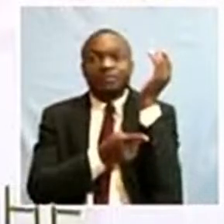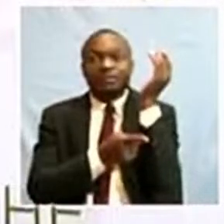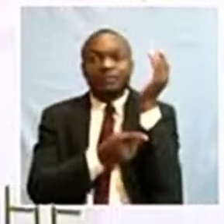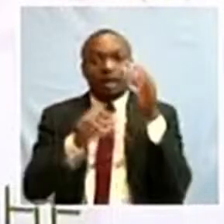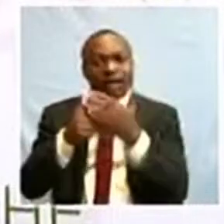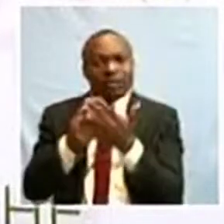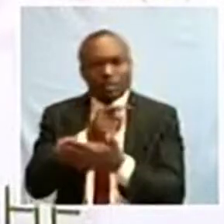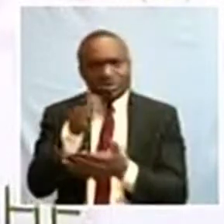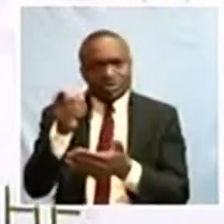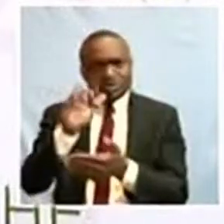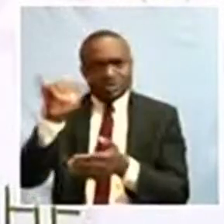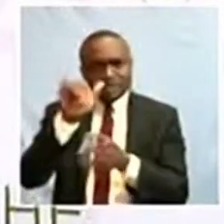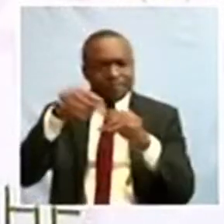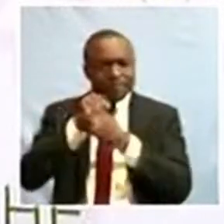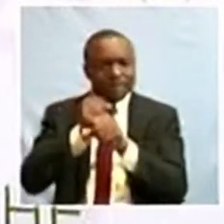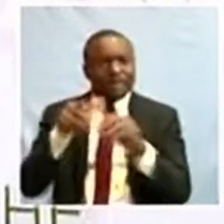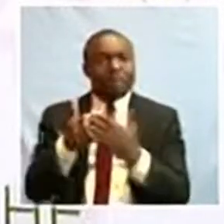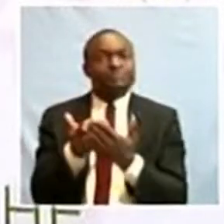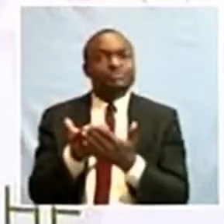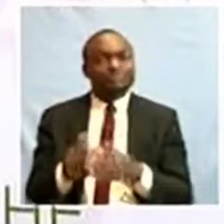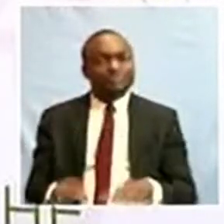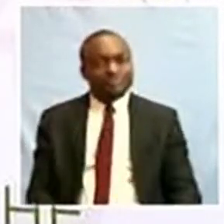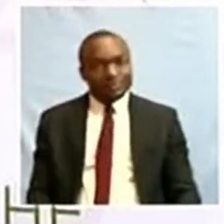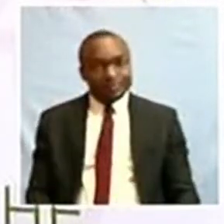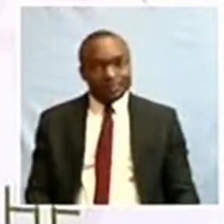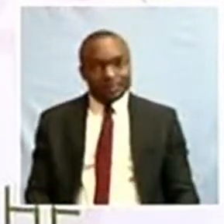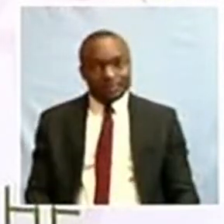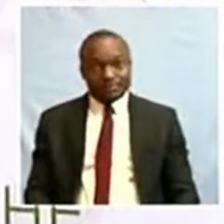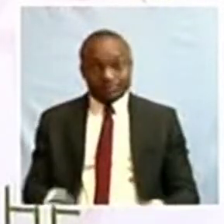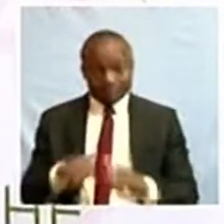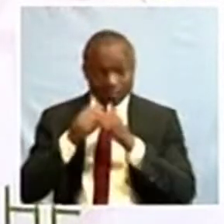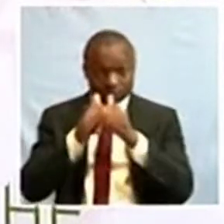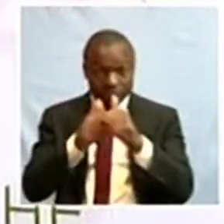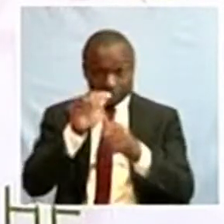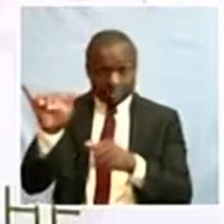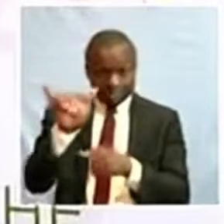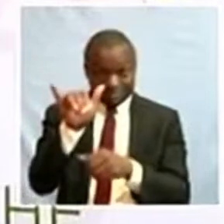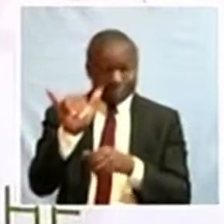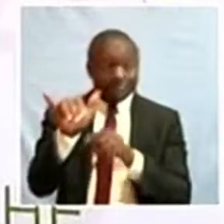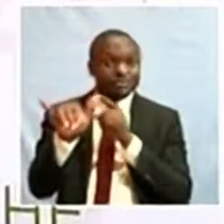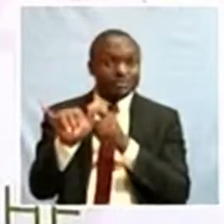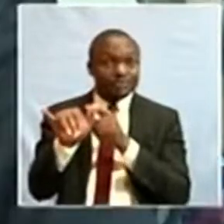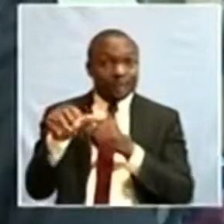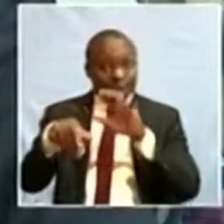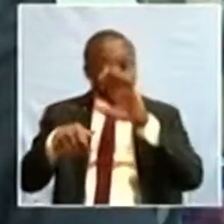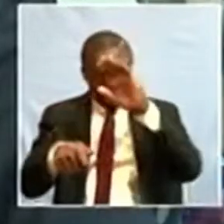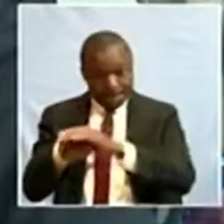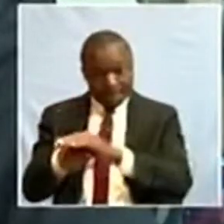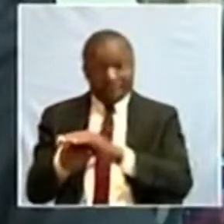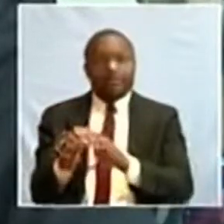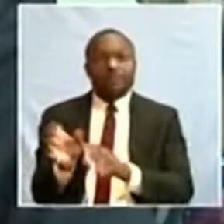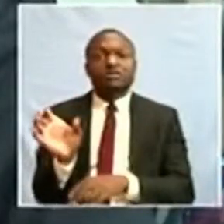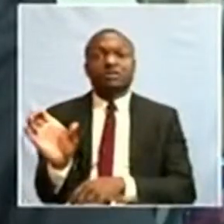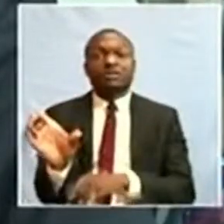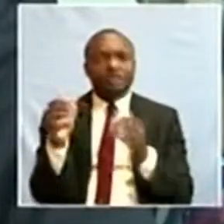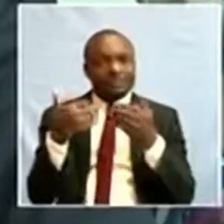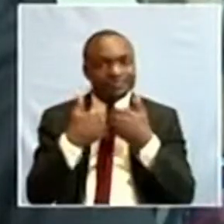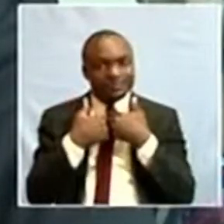standards set? Okay, so within the context of standards, even in the private sector, you find that you